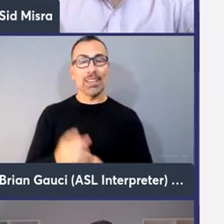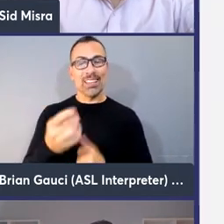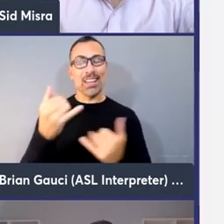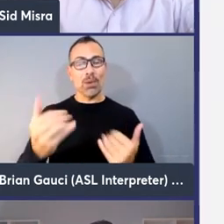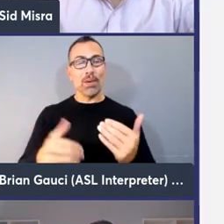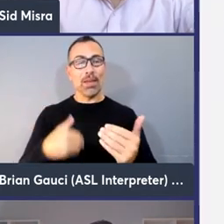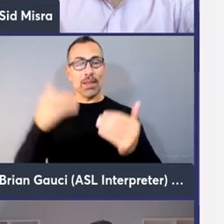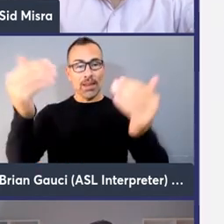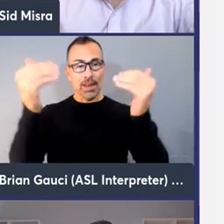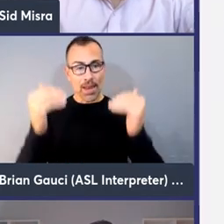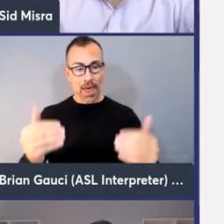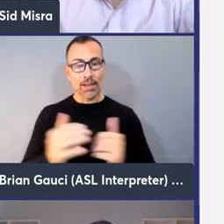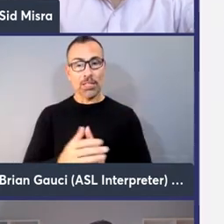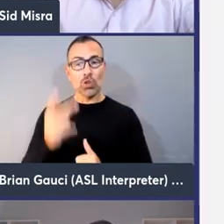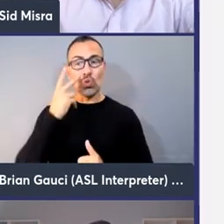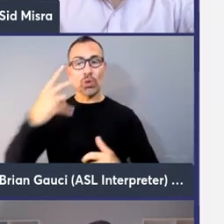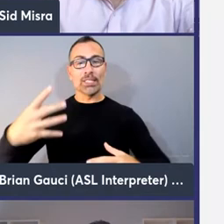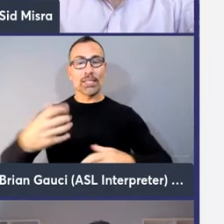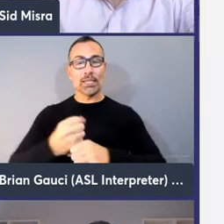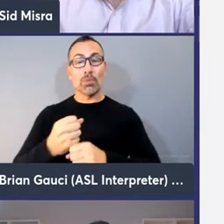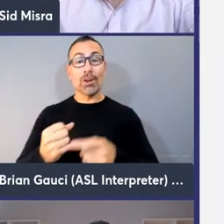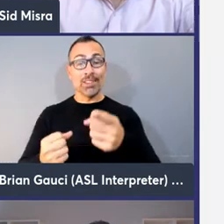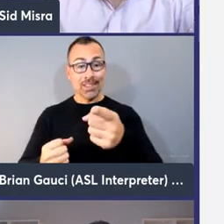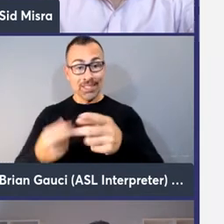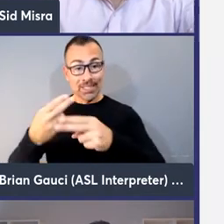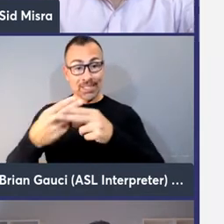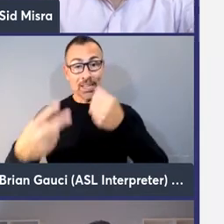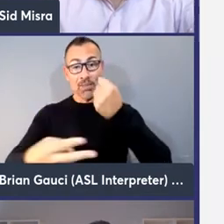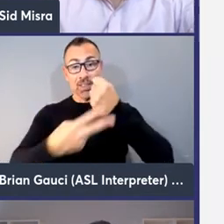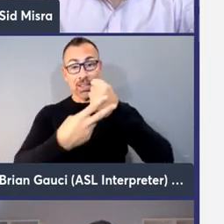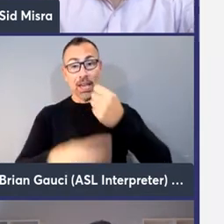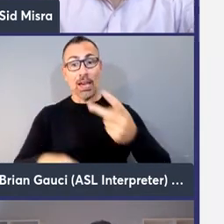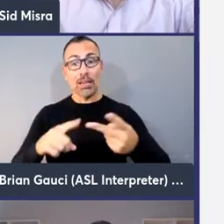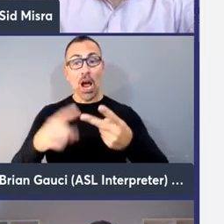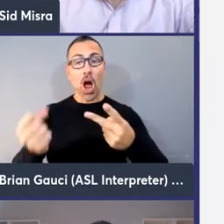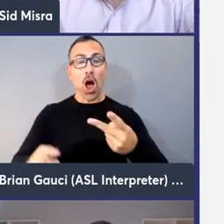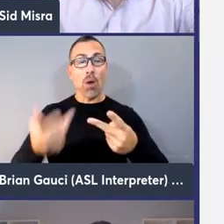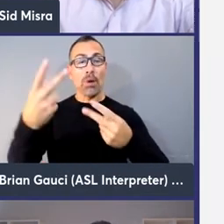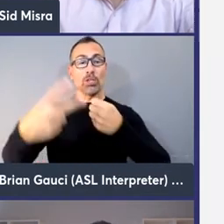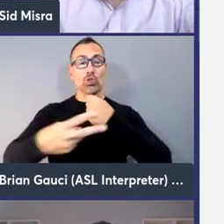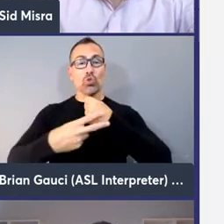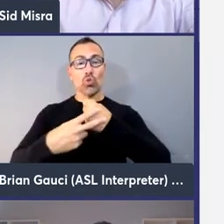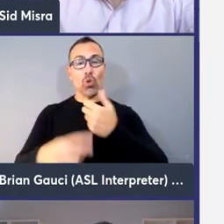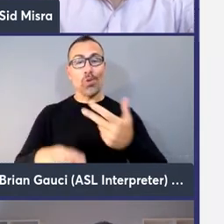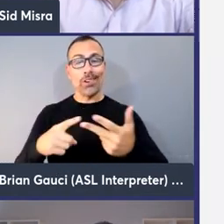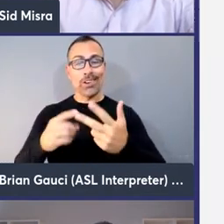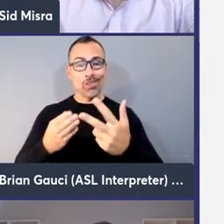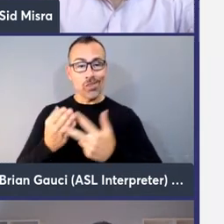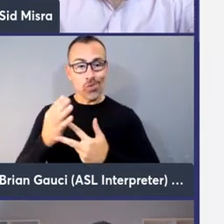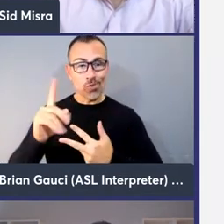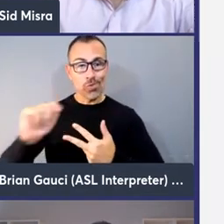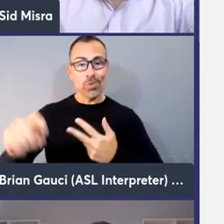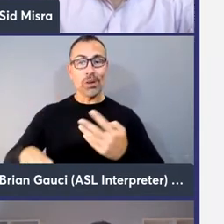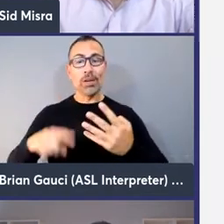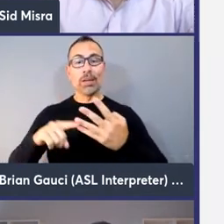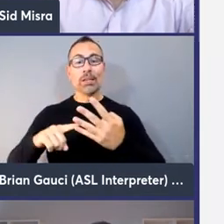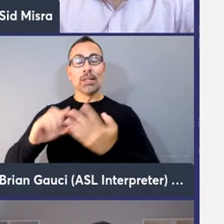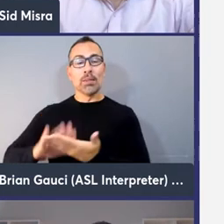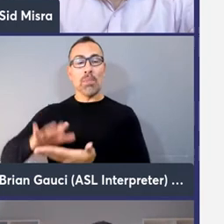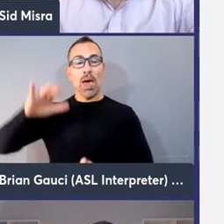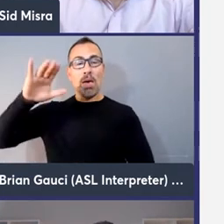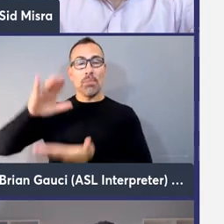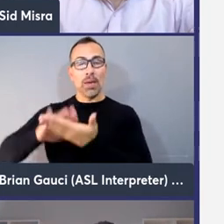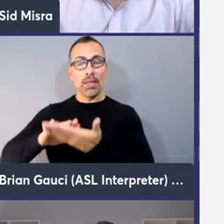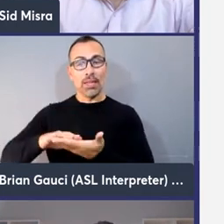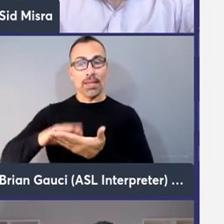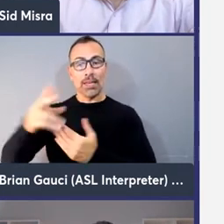This is the name we're choosing for the cache, the storage capacity, the throughput capacity. This is the metadata storage capacity that